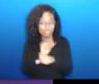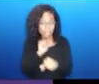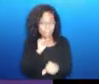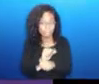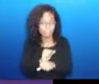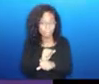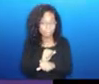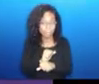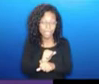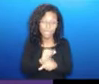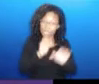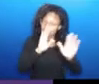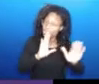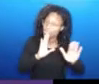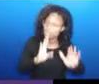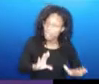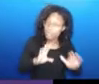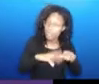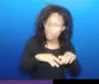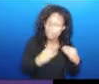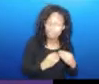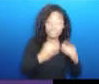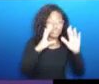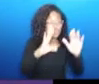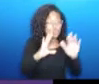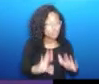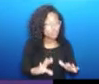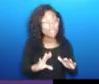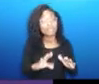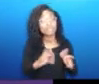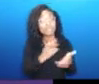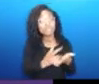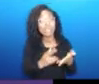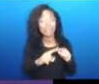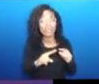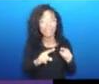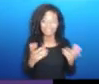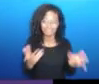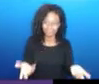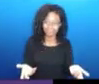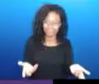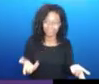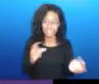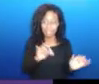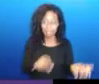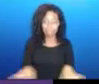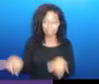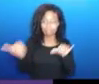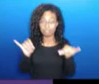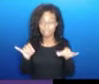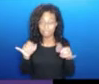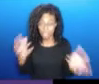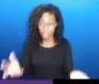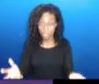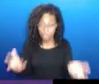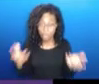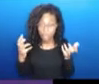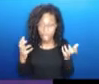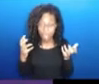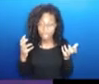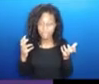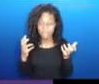Now, those are great organizations and great resources. But just like every other sector of society, people with